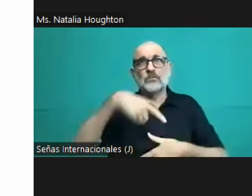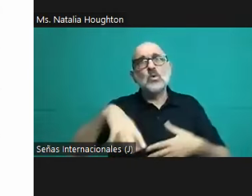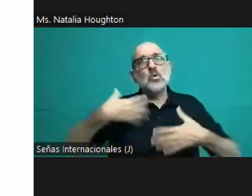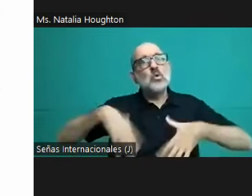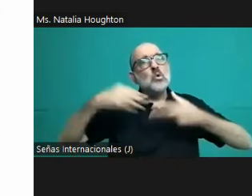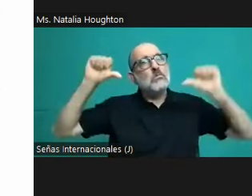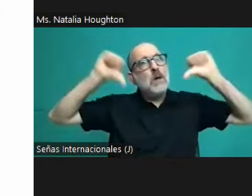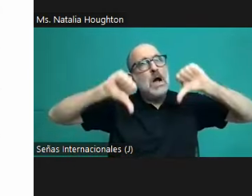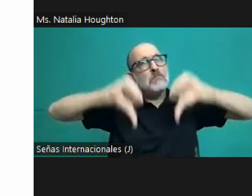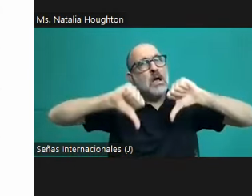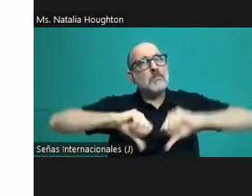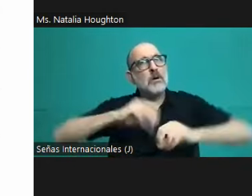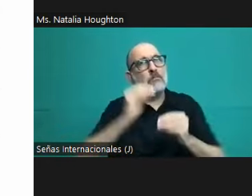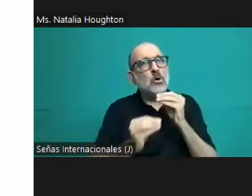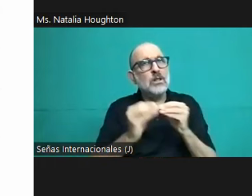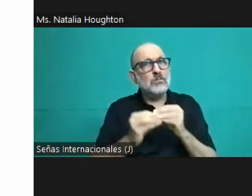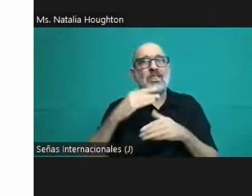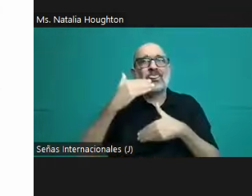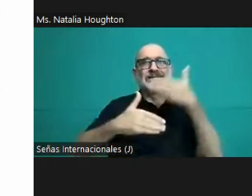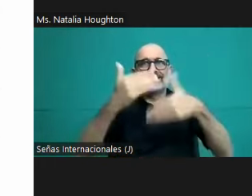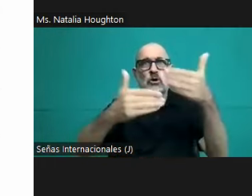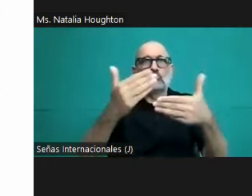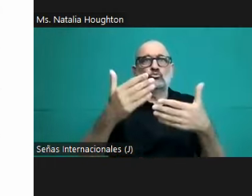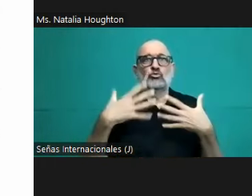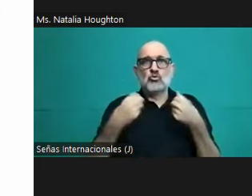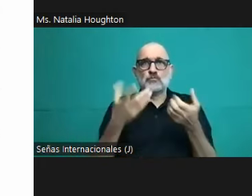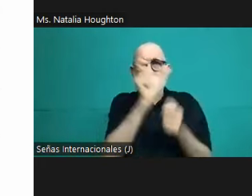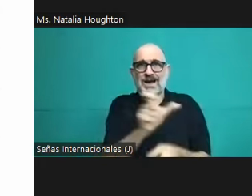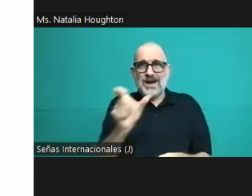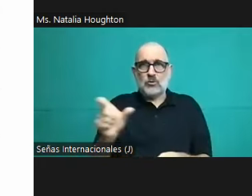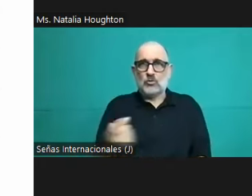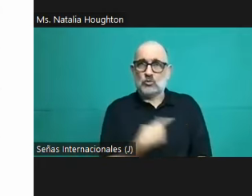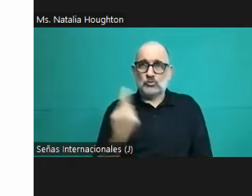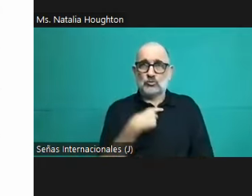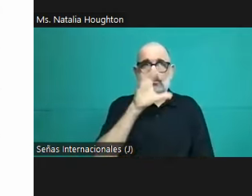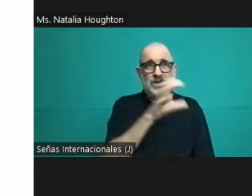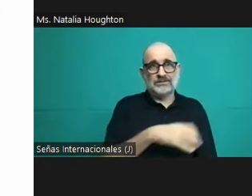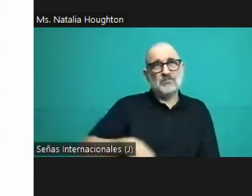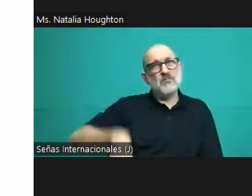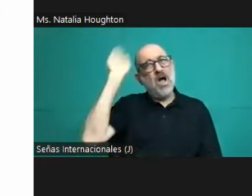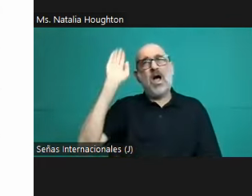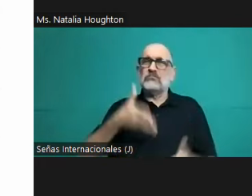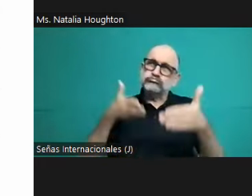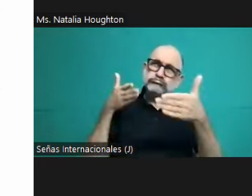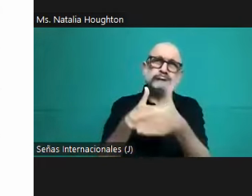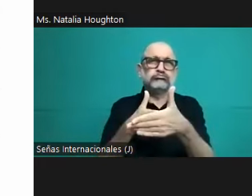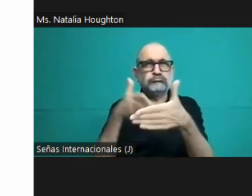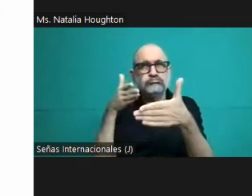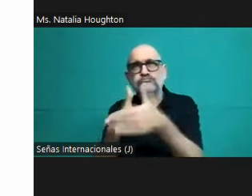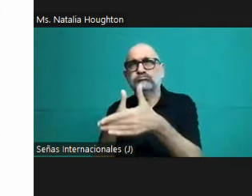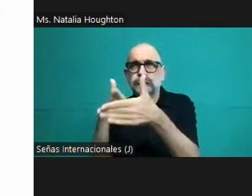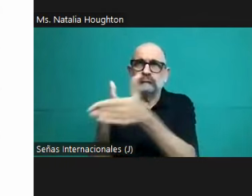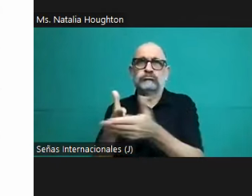worsen in our countries, the barriers to healthcare services go up. And this goes